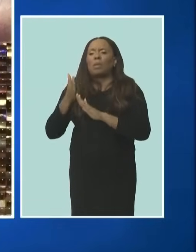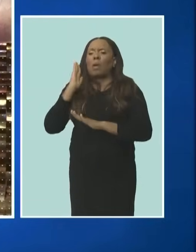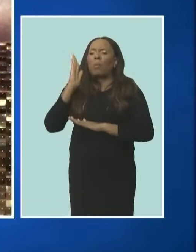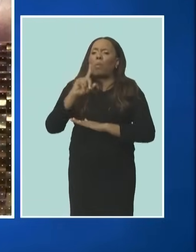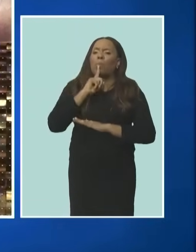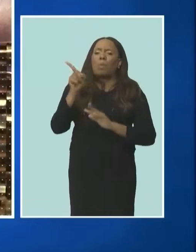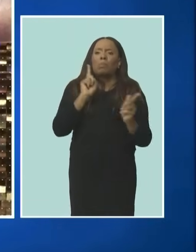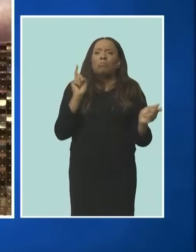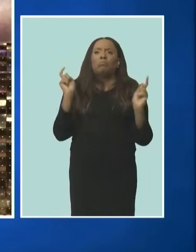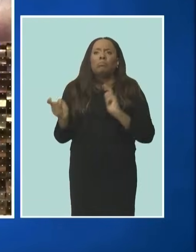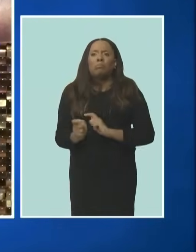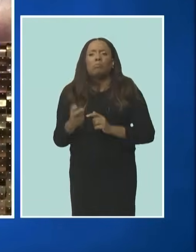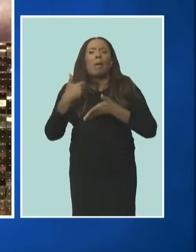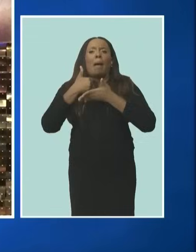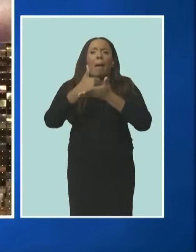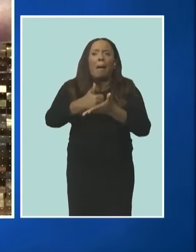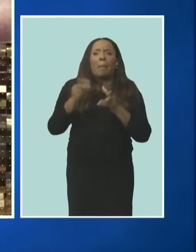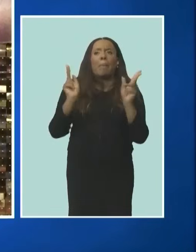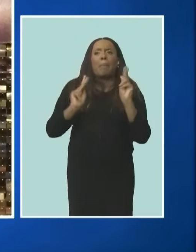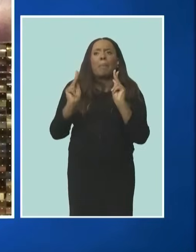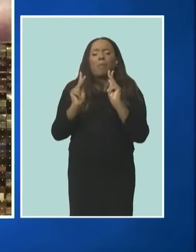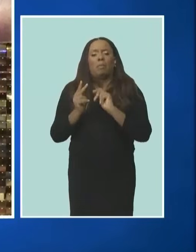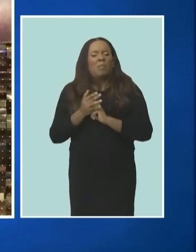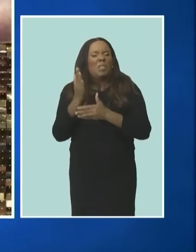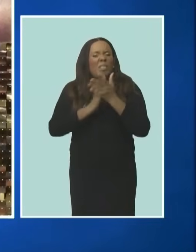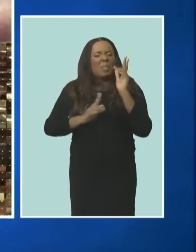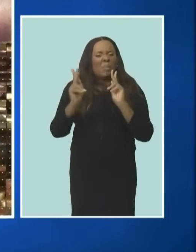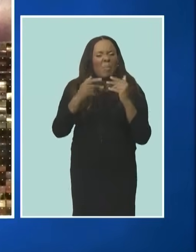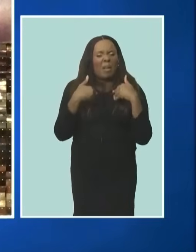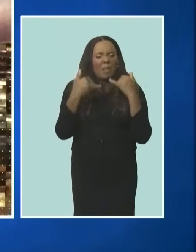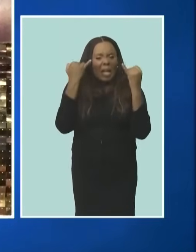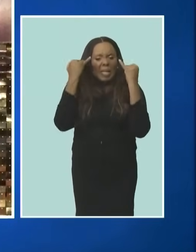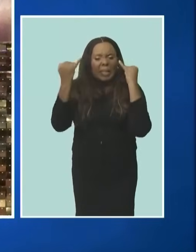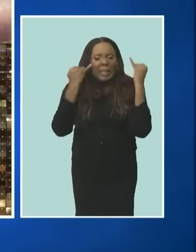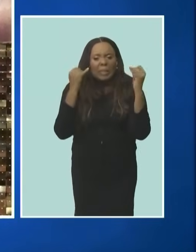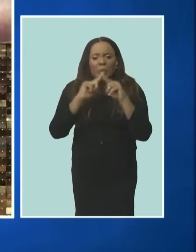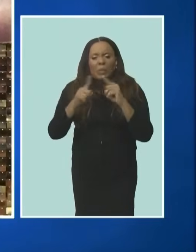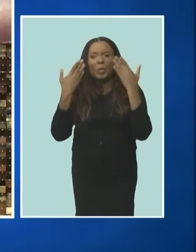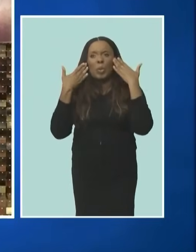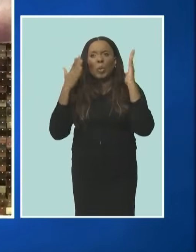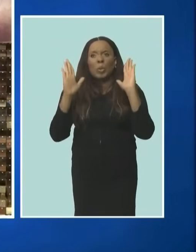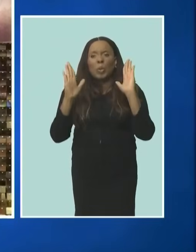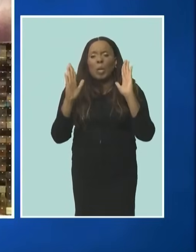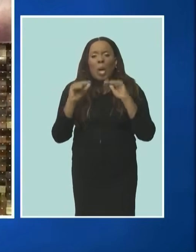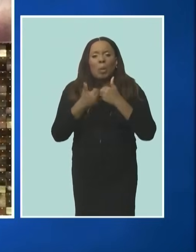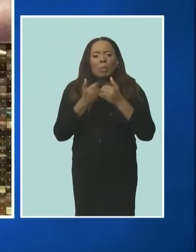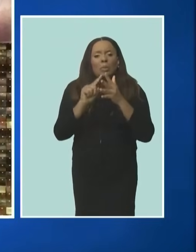conversation about where guys have ideas, but they haven't known where to start to do their business.